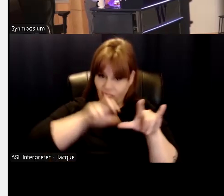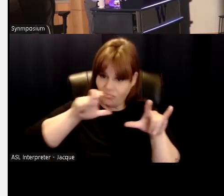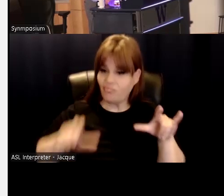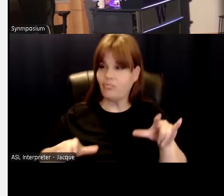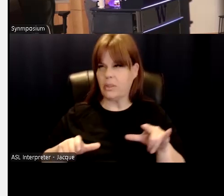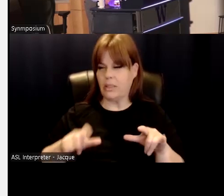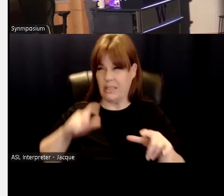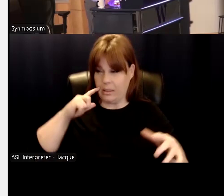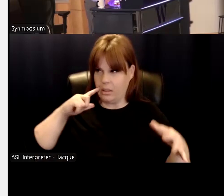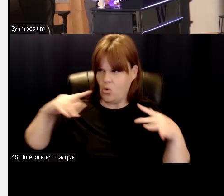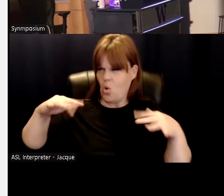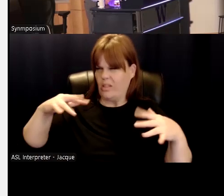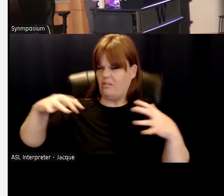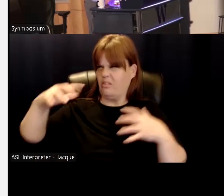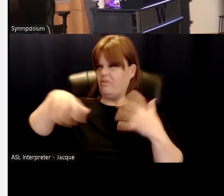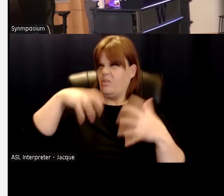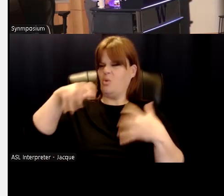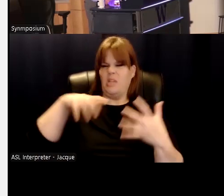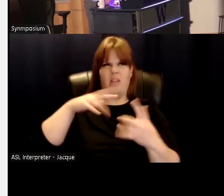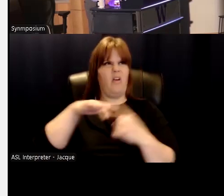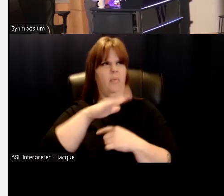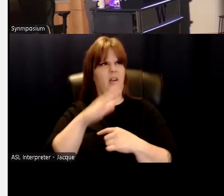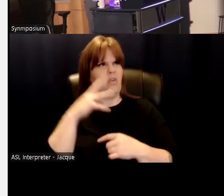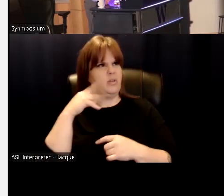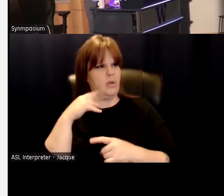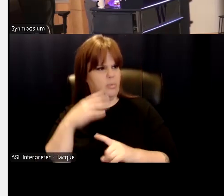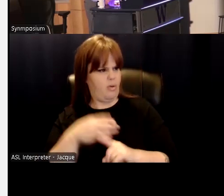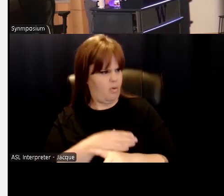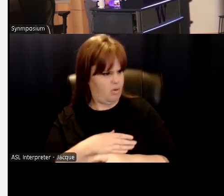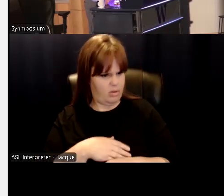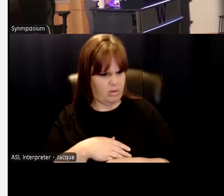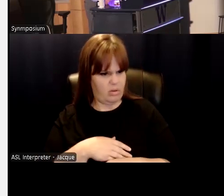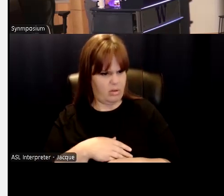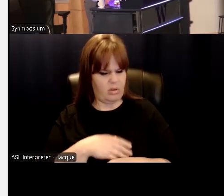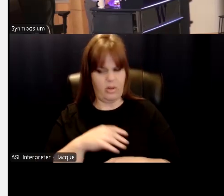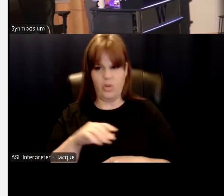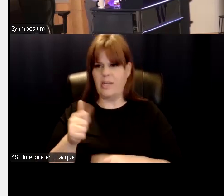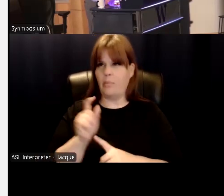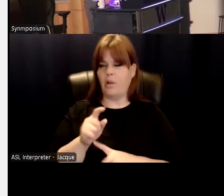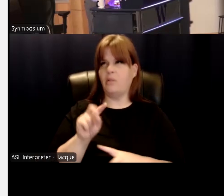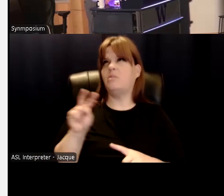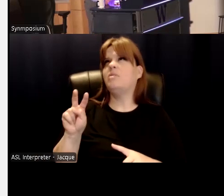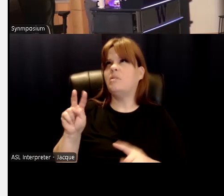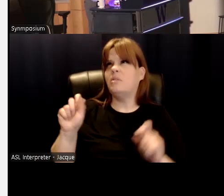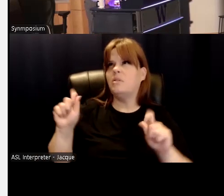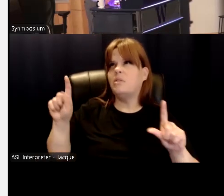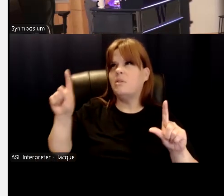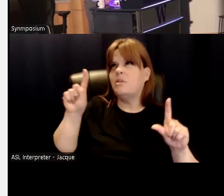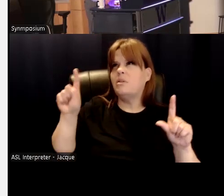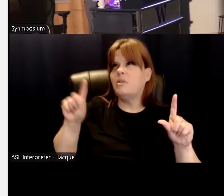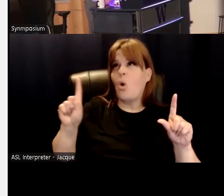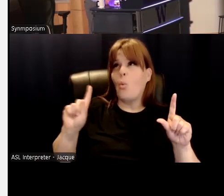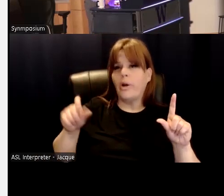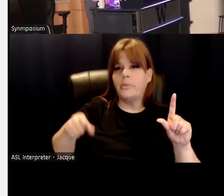noisy, confusing environment she's never been in before, and she spent 10 minutes just staring at the sign, trying to figure out where the baggage claim was, right,